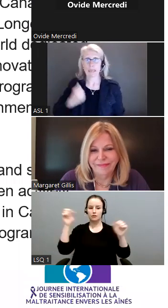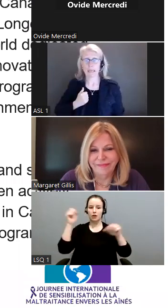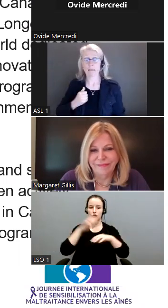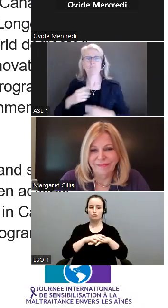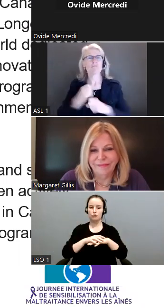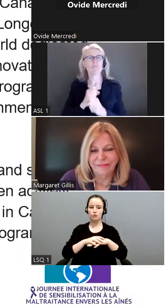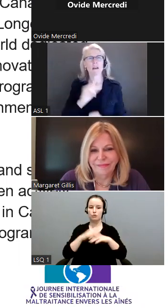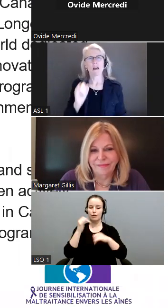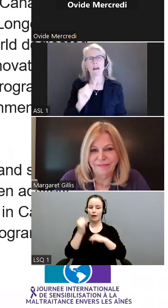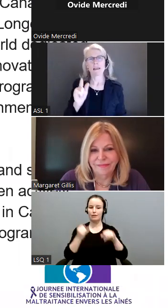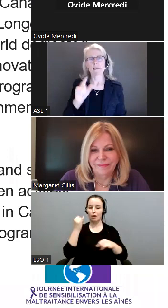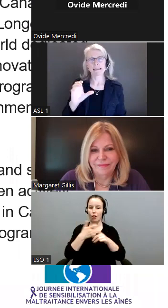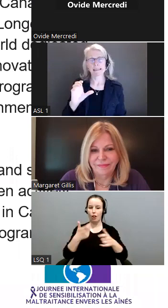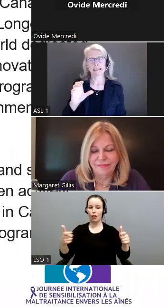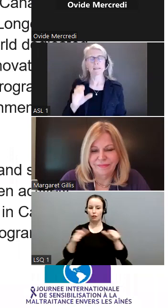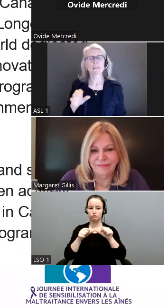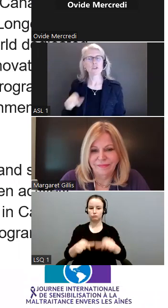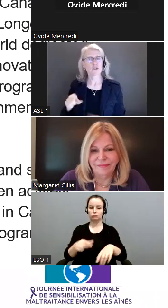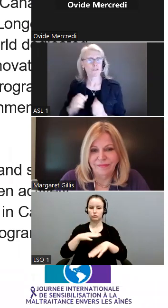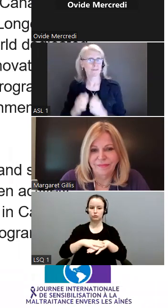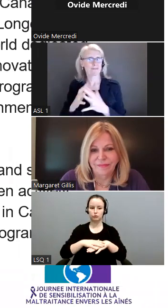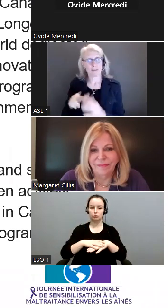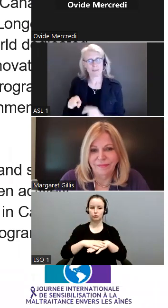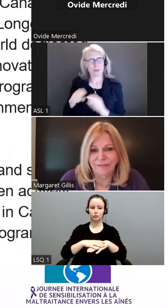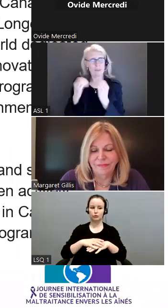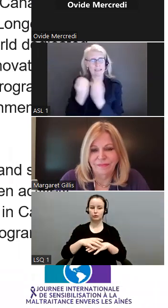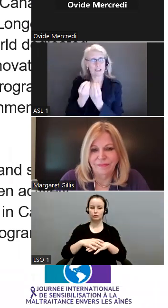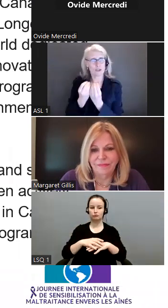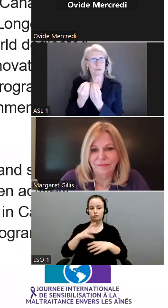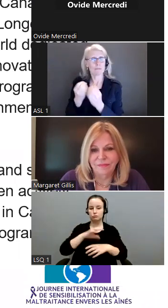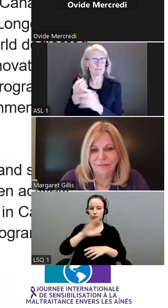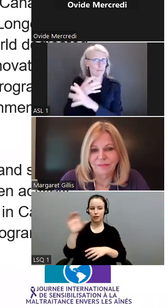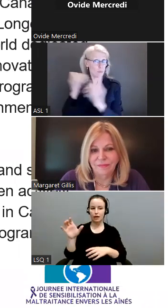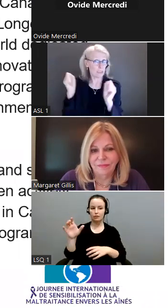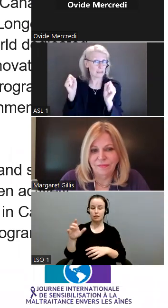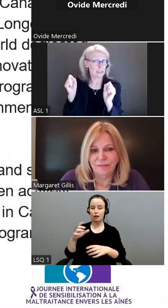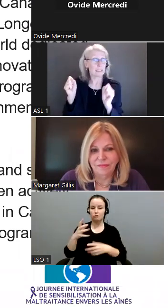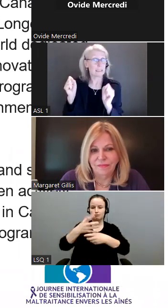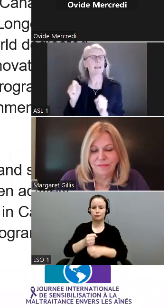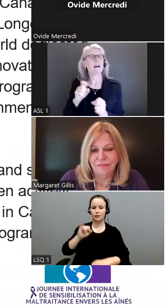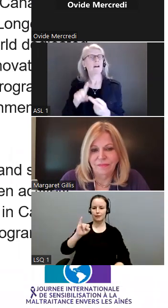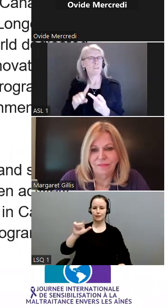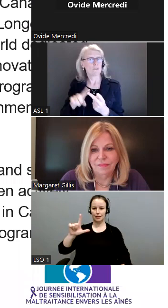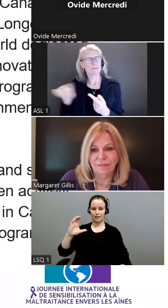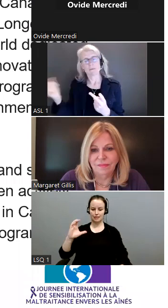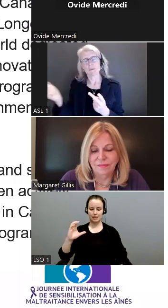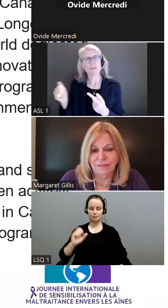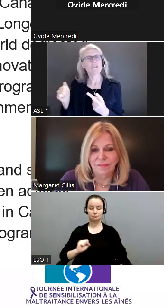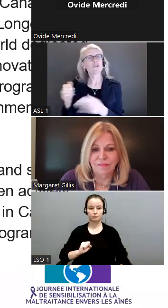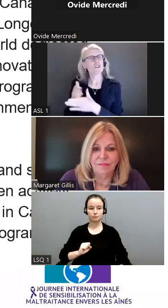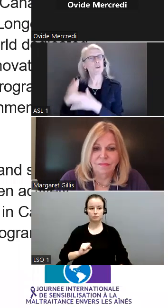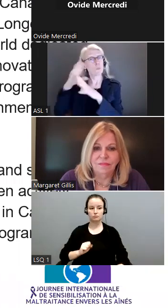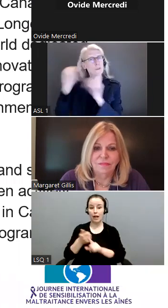So Margaret is not only the founding president of that organization, but also the co-president of the